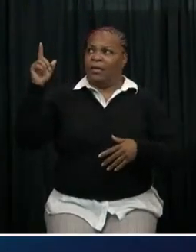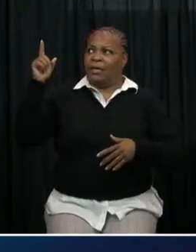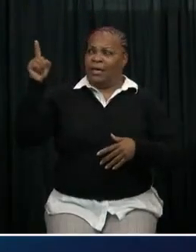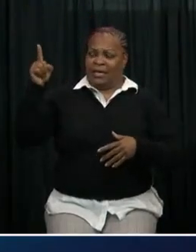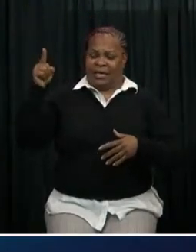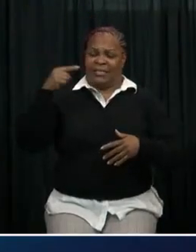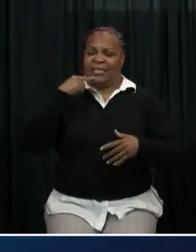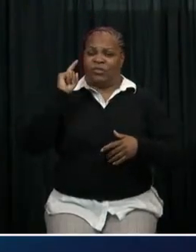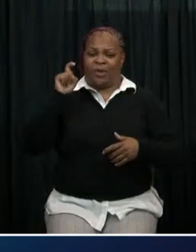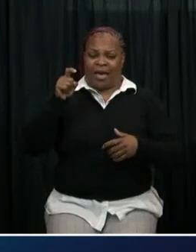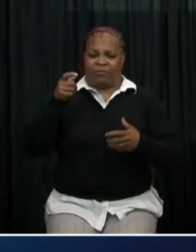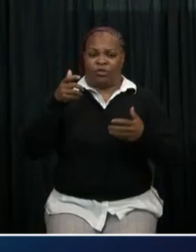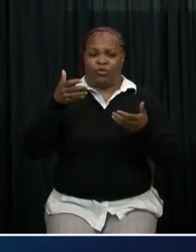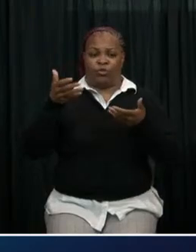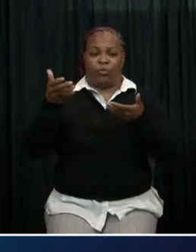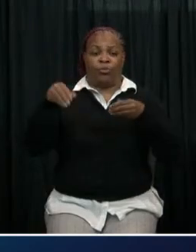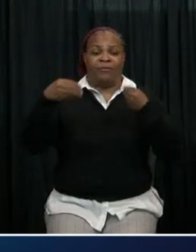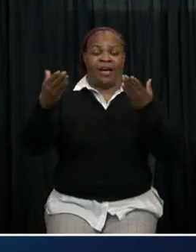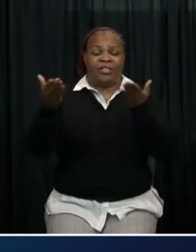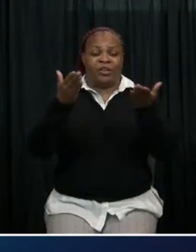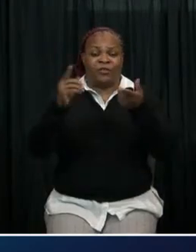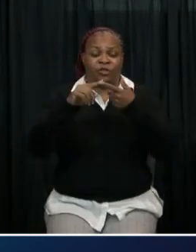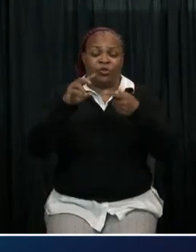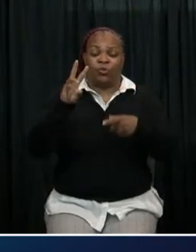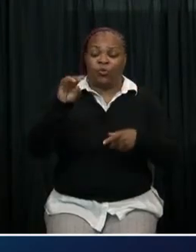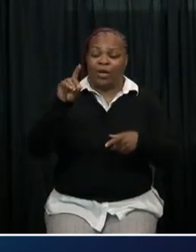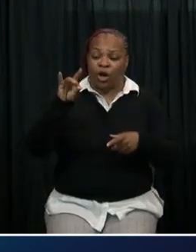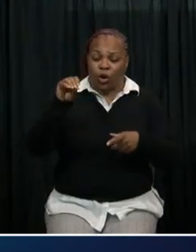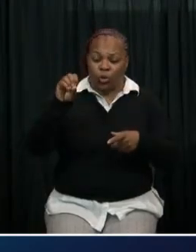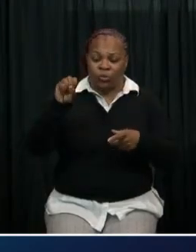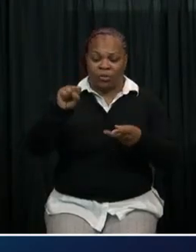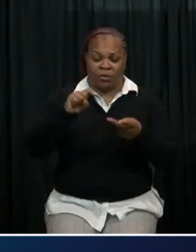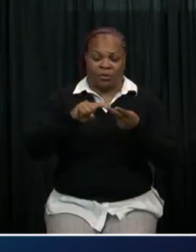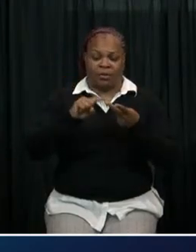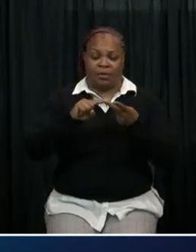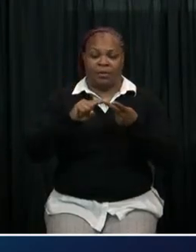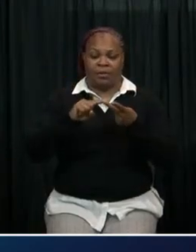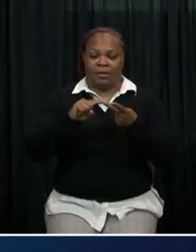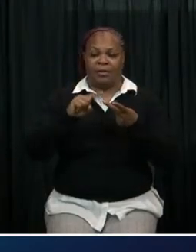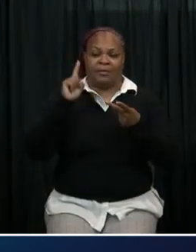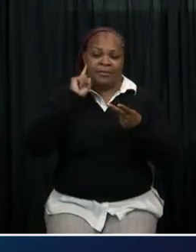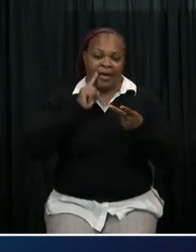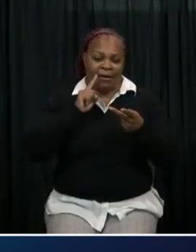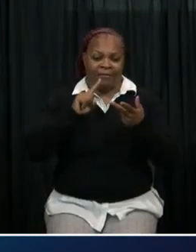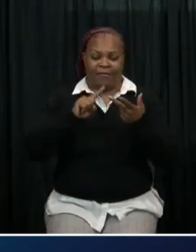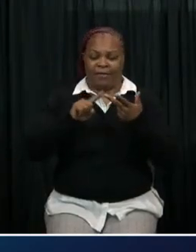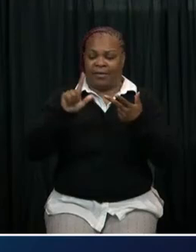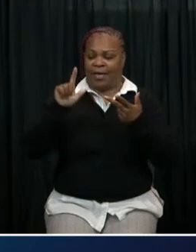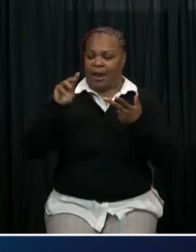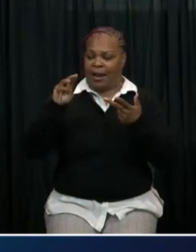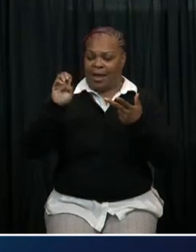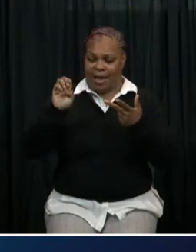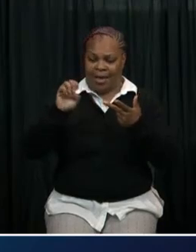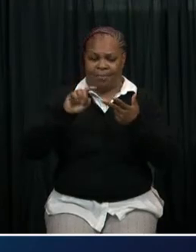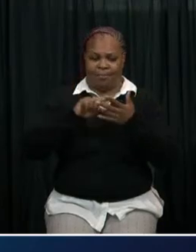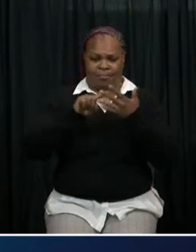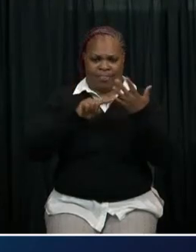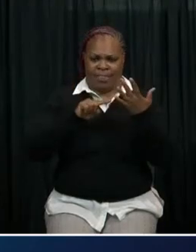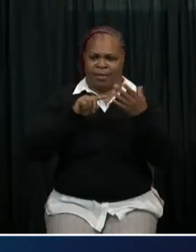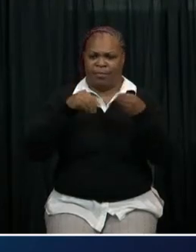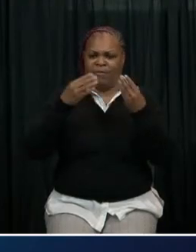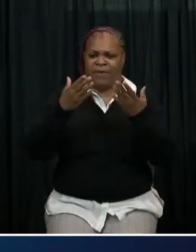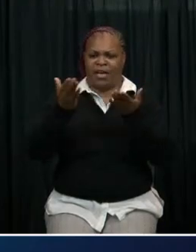and orphans, the blind, the deaf, the lame, and persons afflicted in a variety of ways have